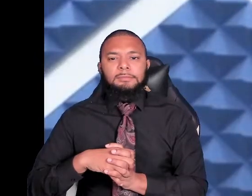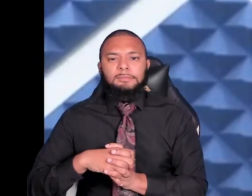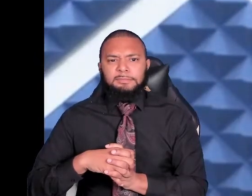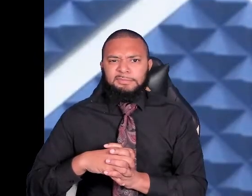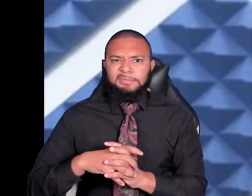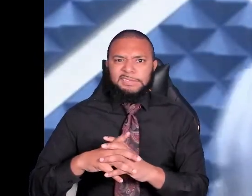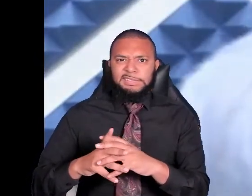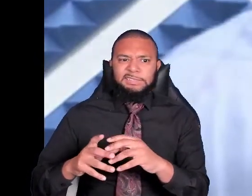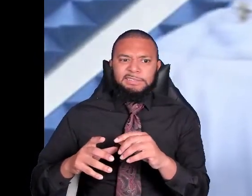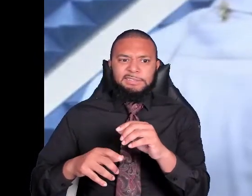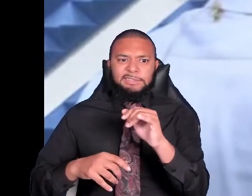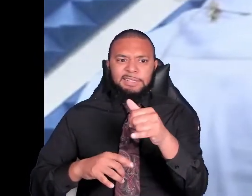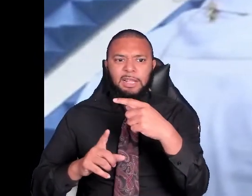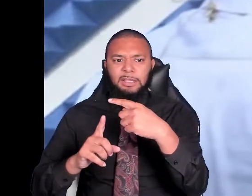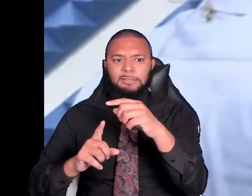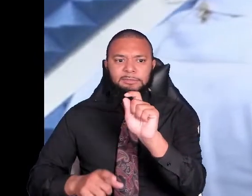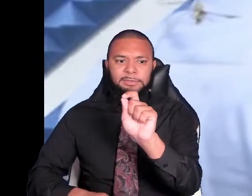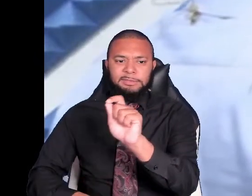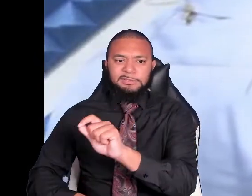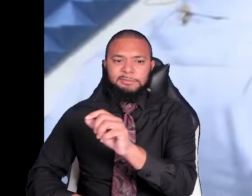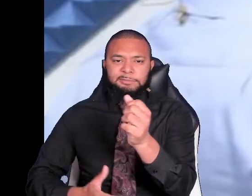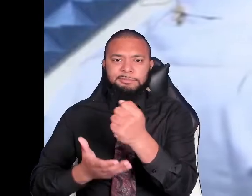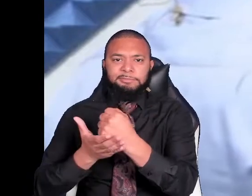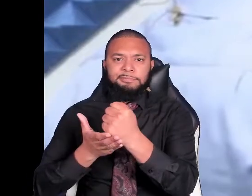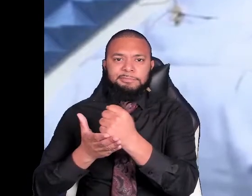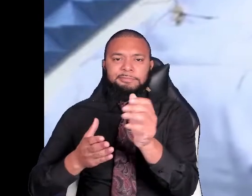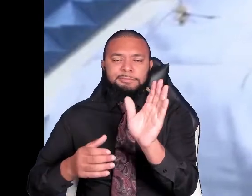erase these stray marks.